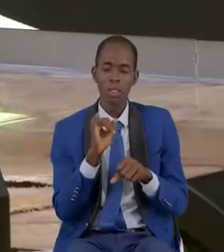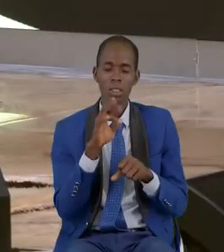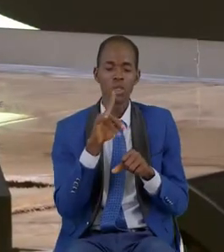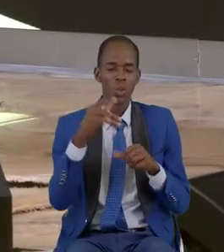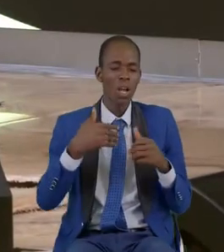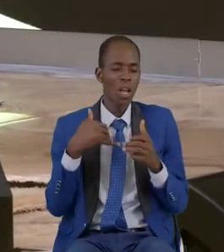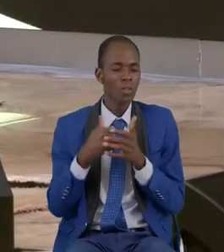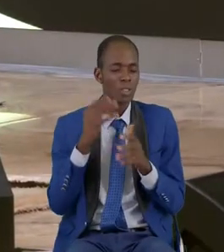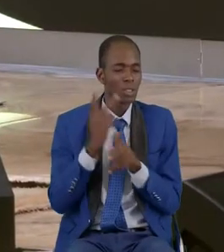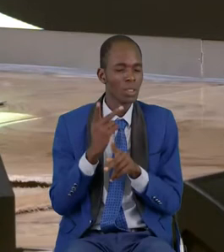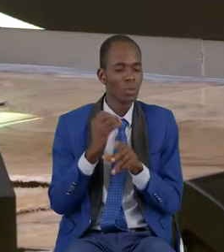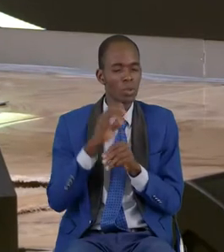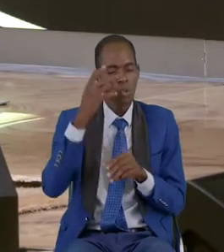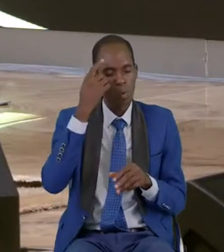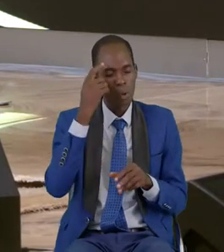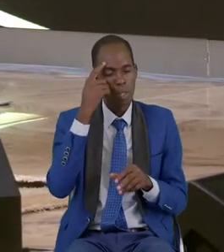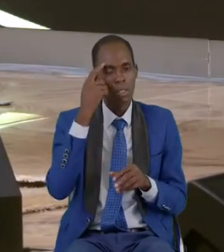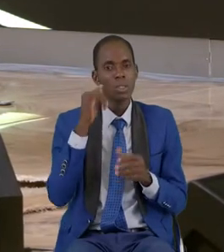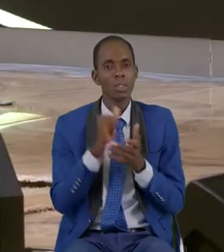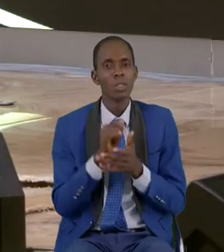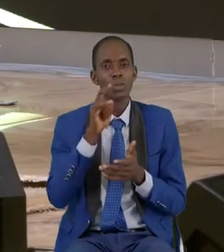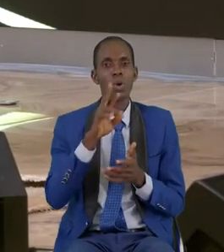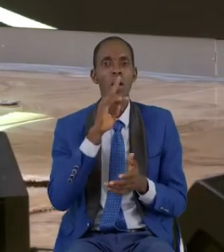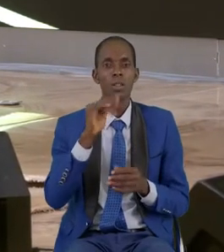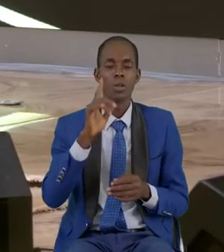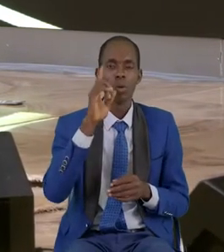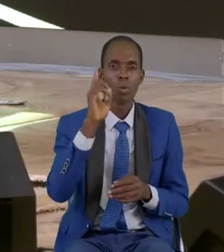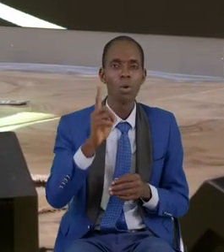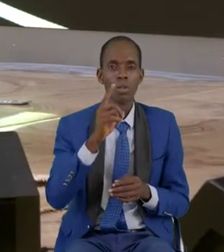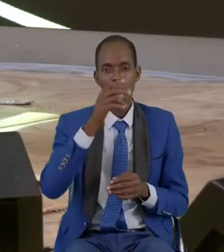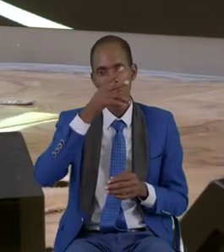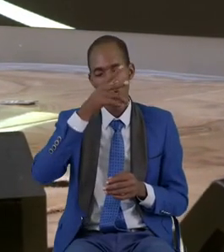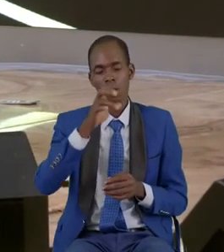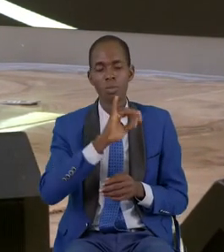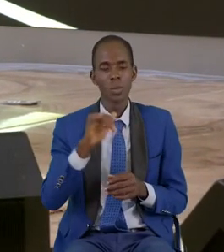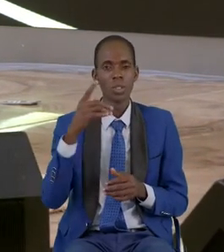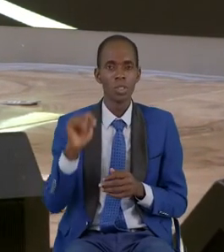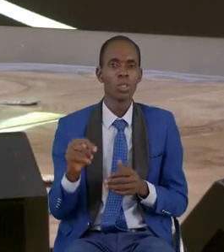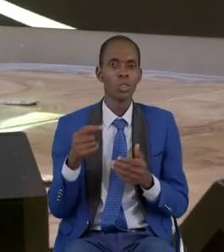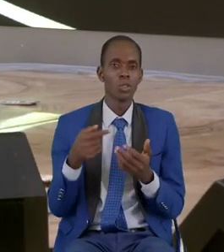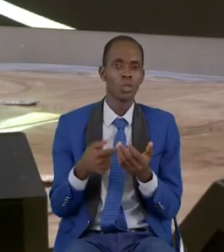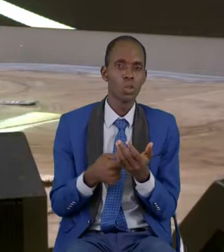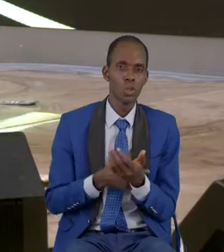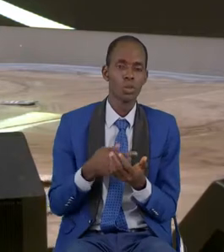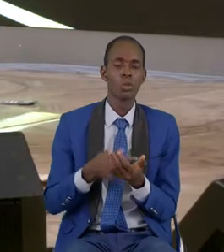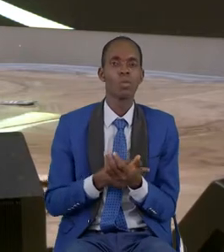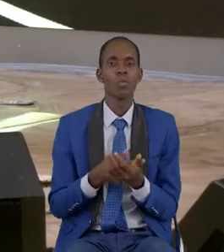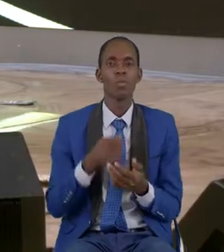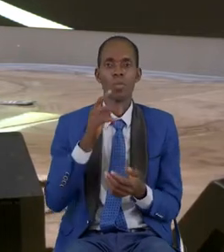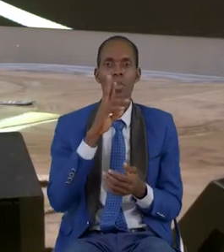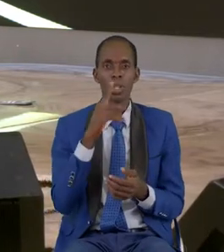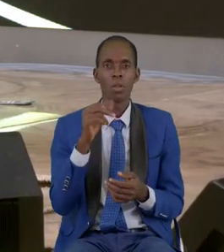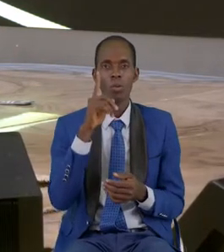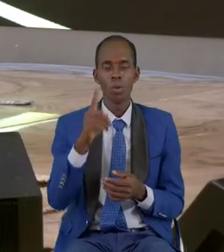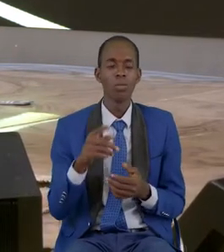mind. Is the one polluting the gospel? Is the one corrupting the gospel? Is the one mutilating the gospel?